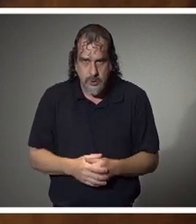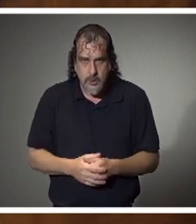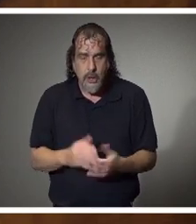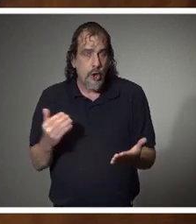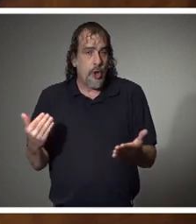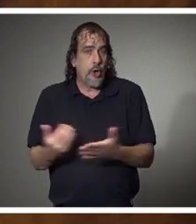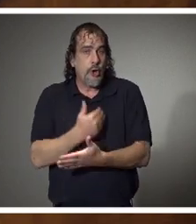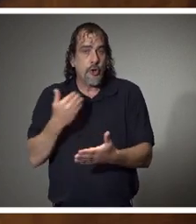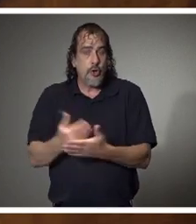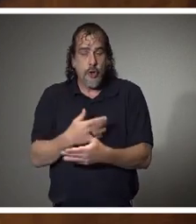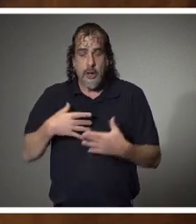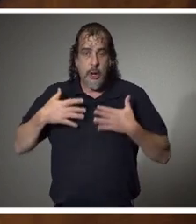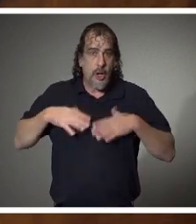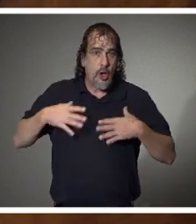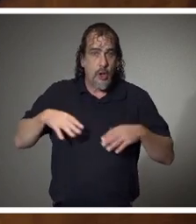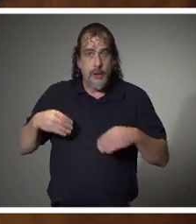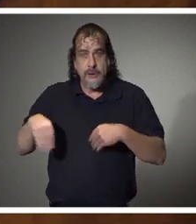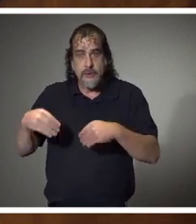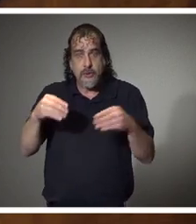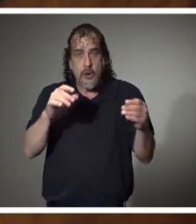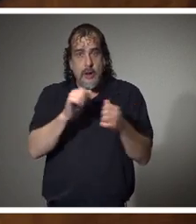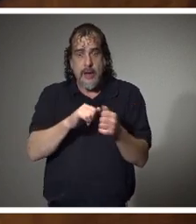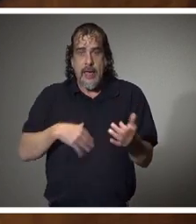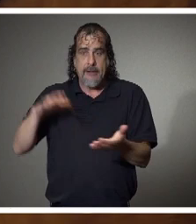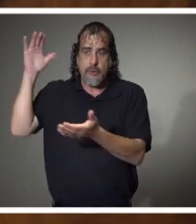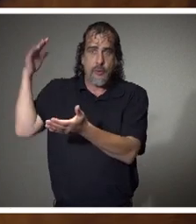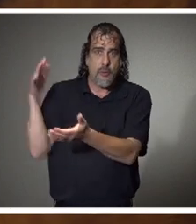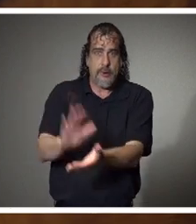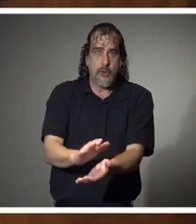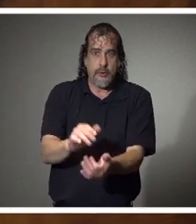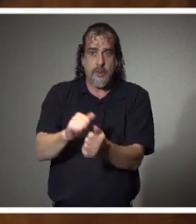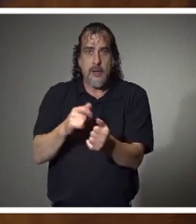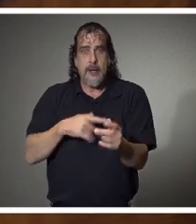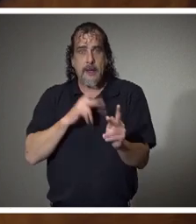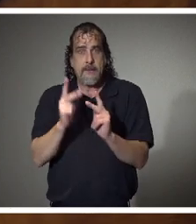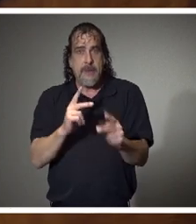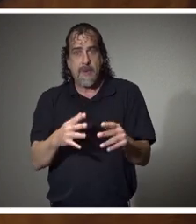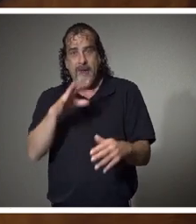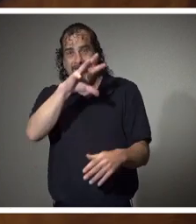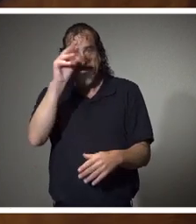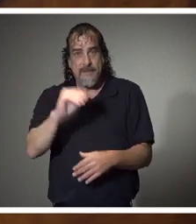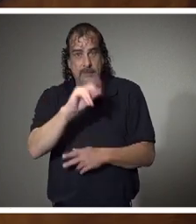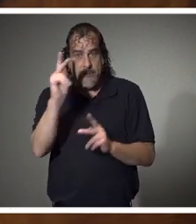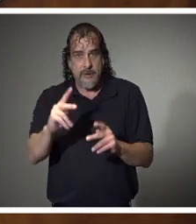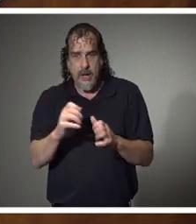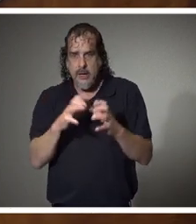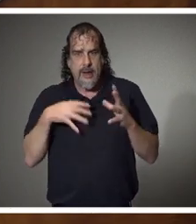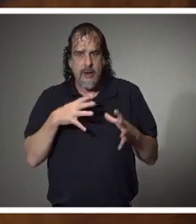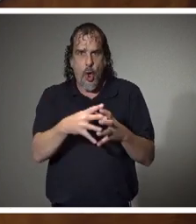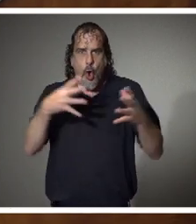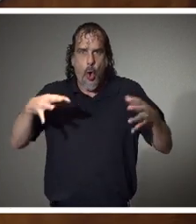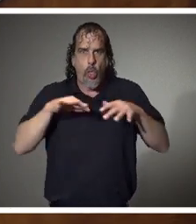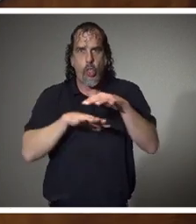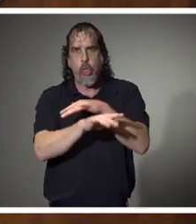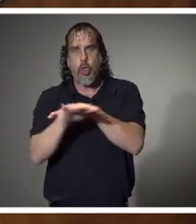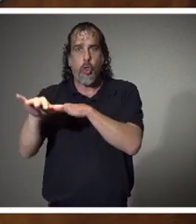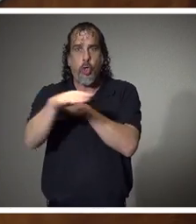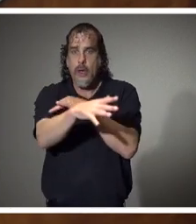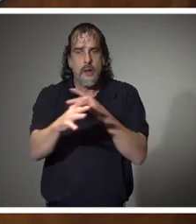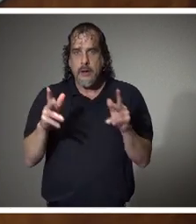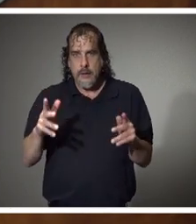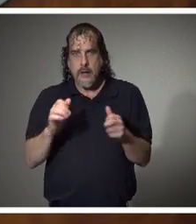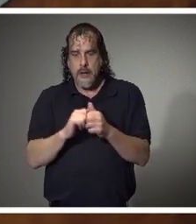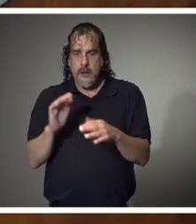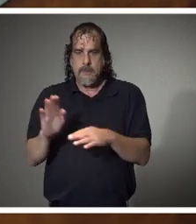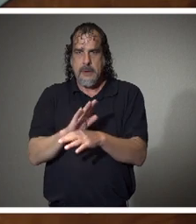opened retail stores have to reduce capacity by at least 50% to avoid crowds. Businesses have to